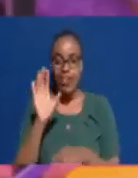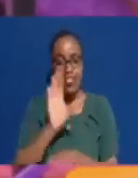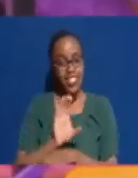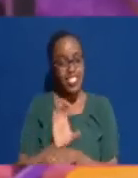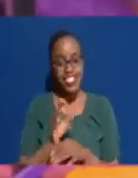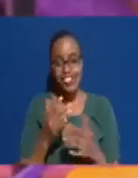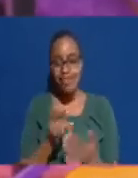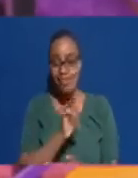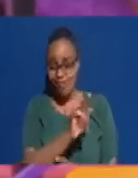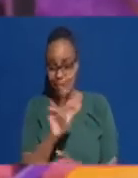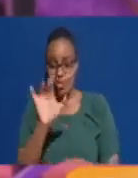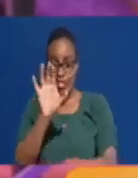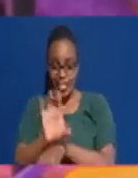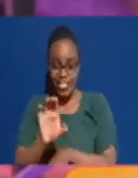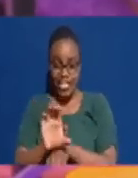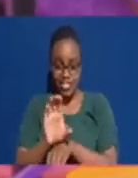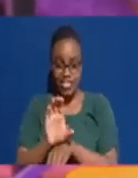the church,